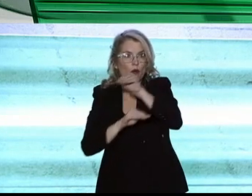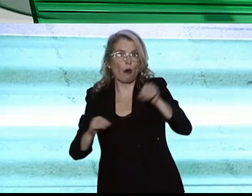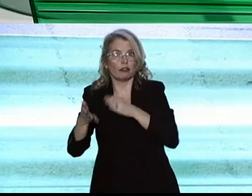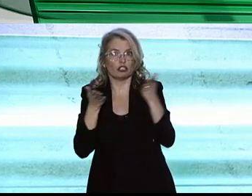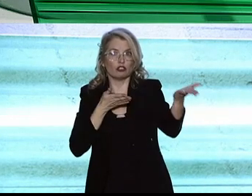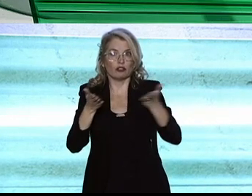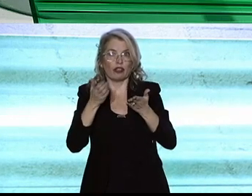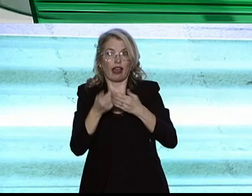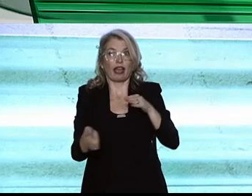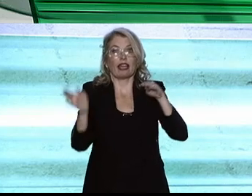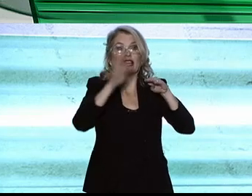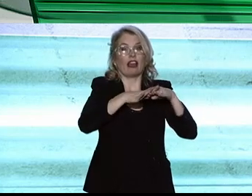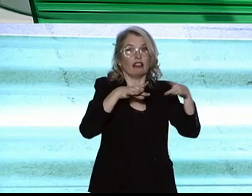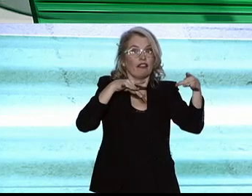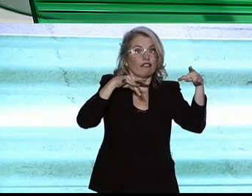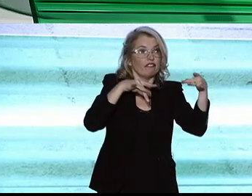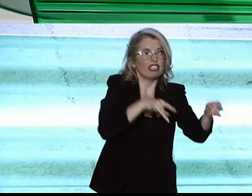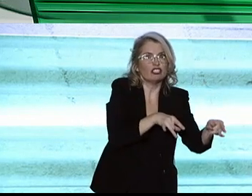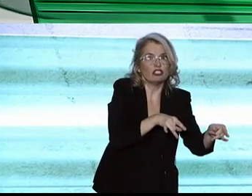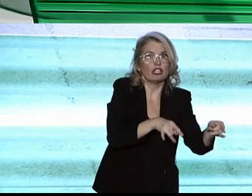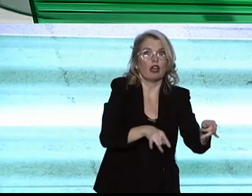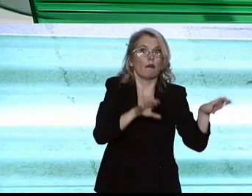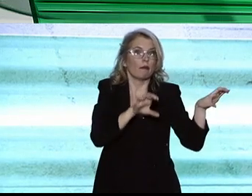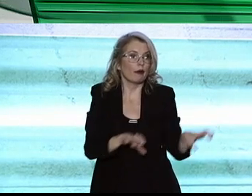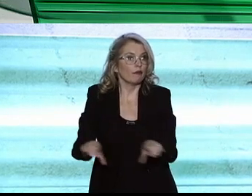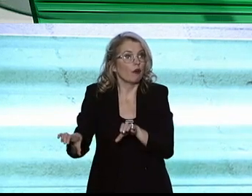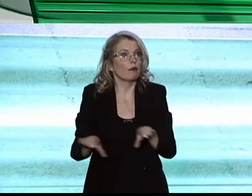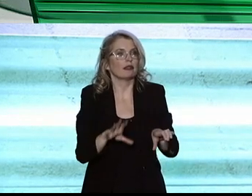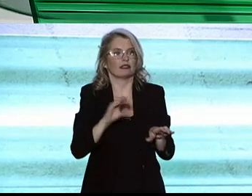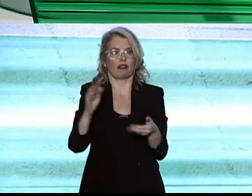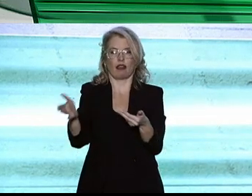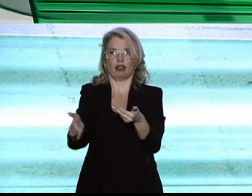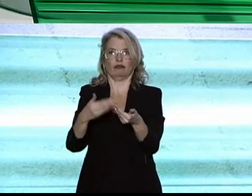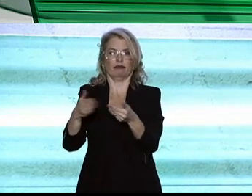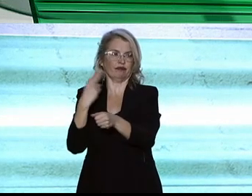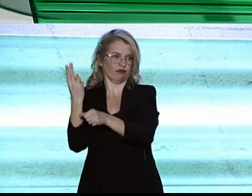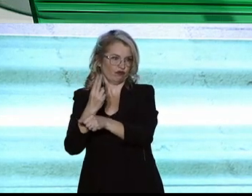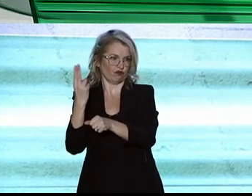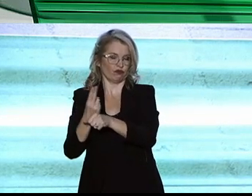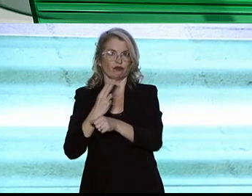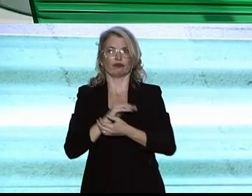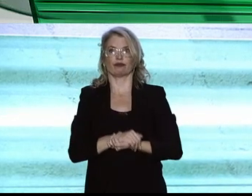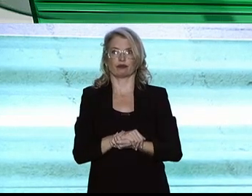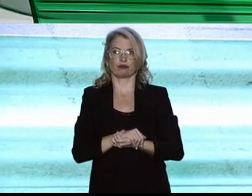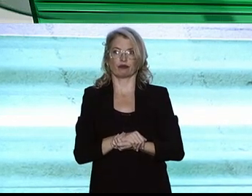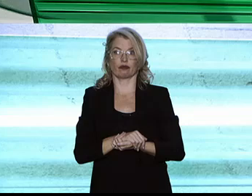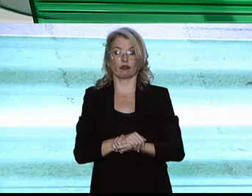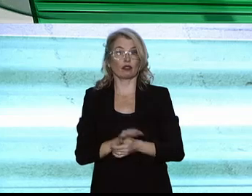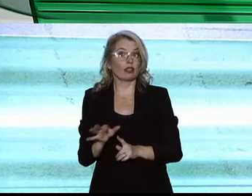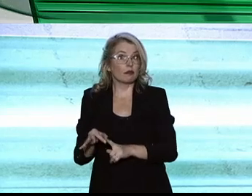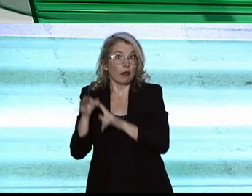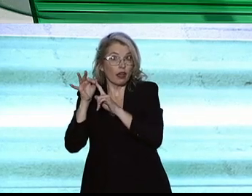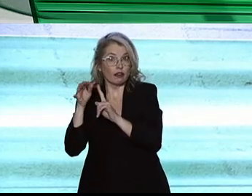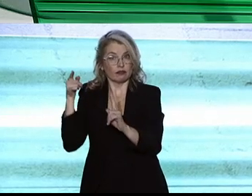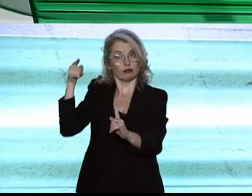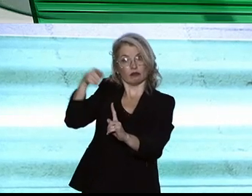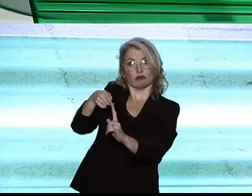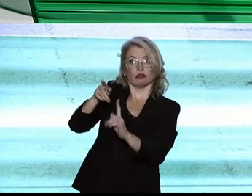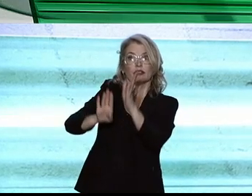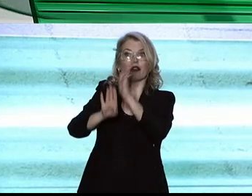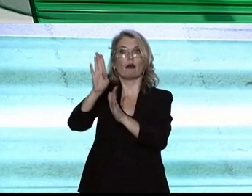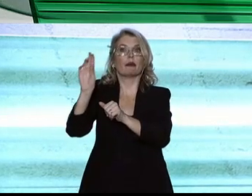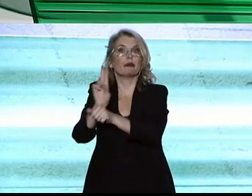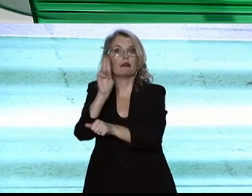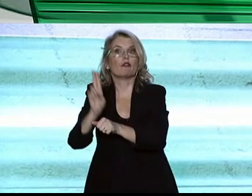services that enhance efficiency, performance, and convenience. especially when it comes